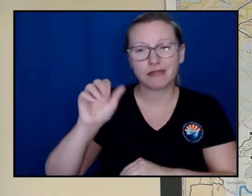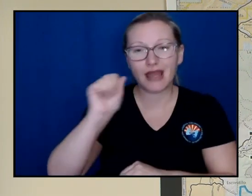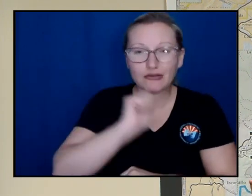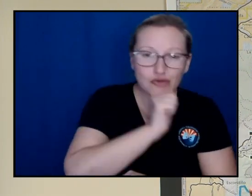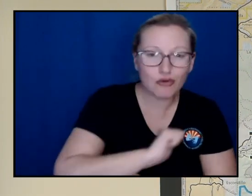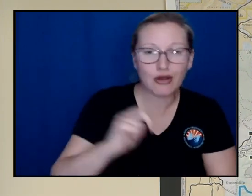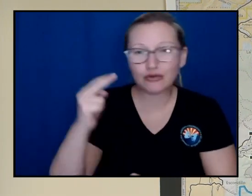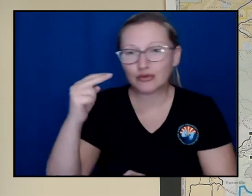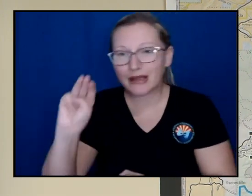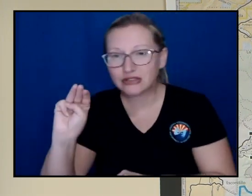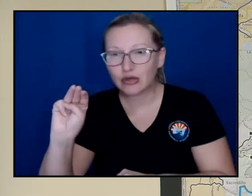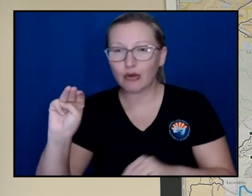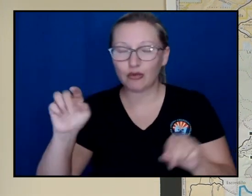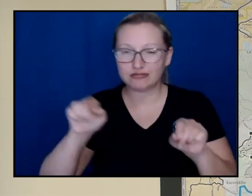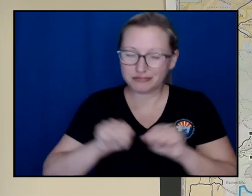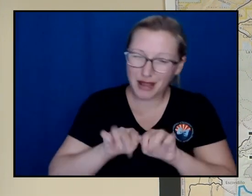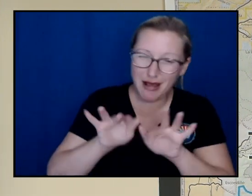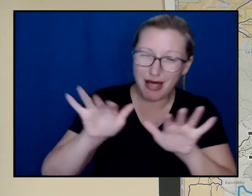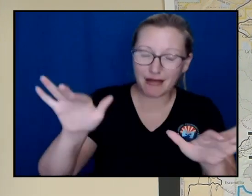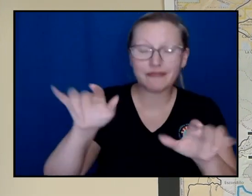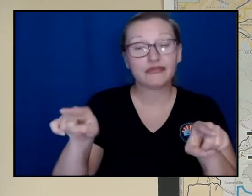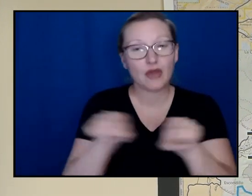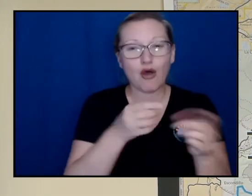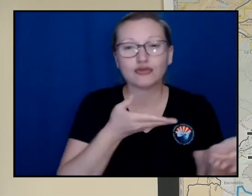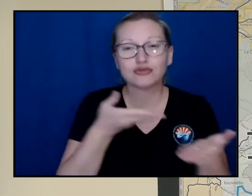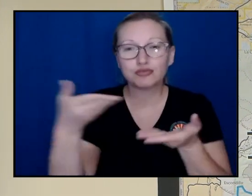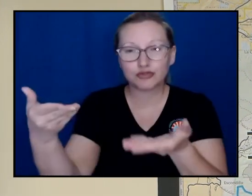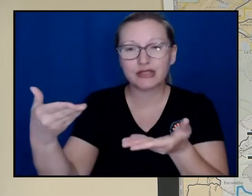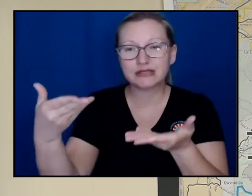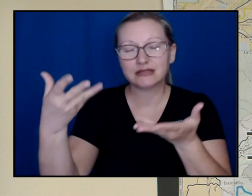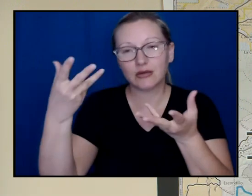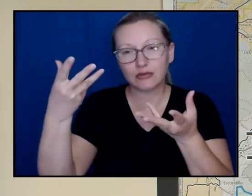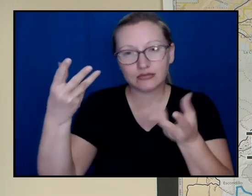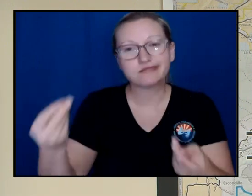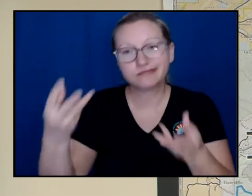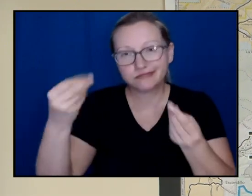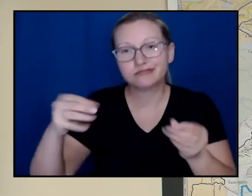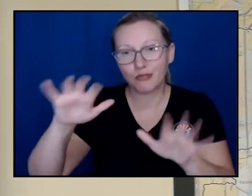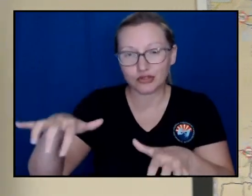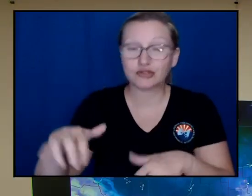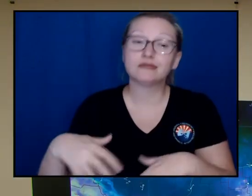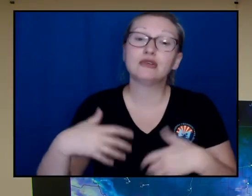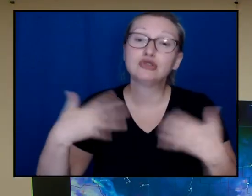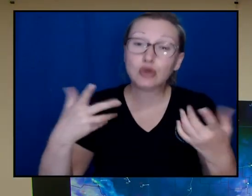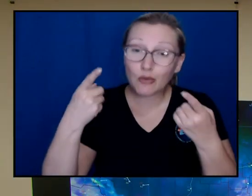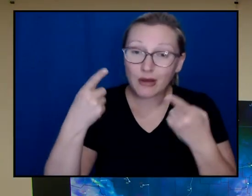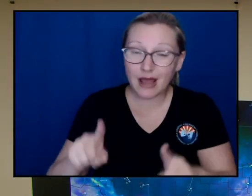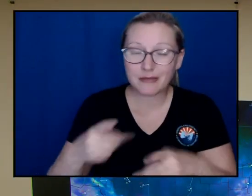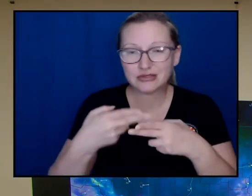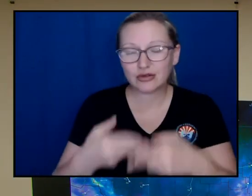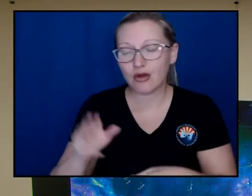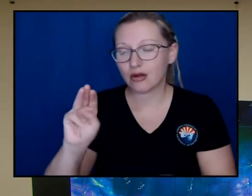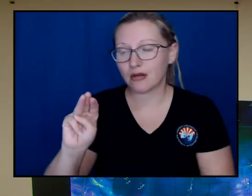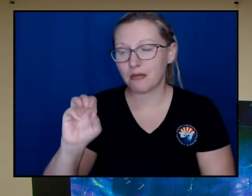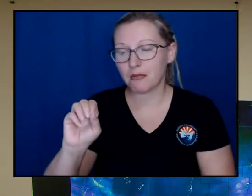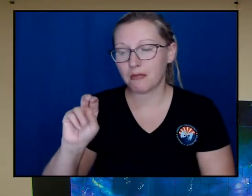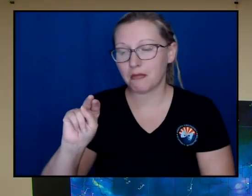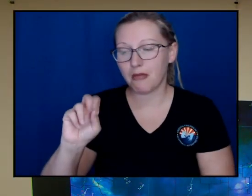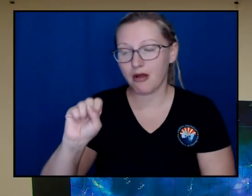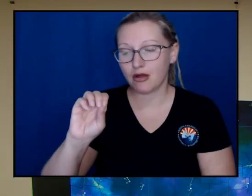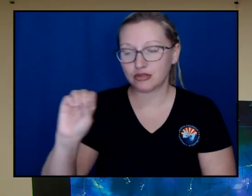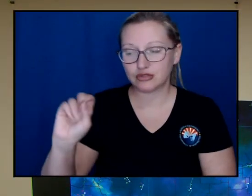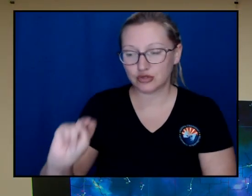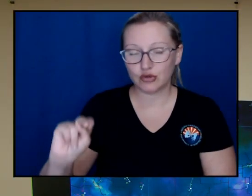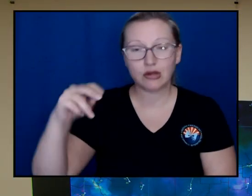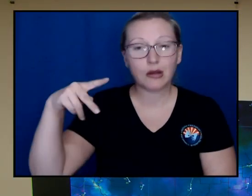some moisture in. So we get what's called a monsoonal plume. And so it might be a little hard to see on